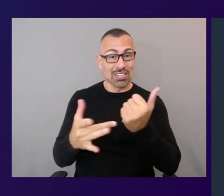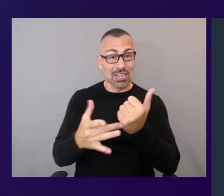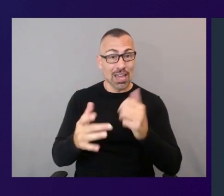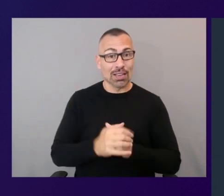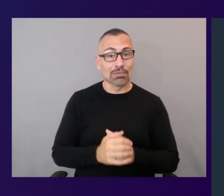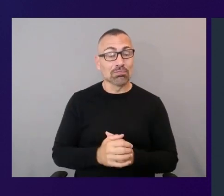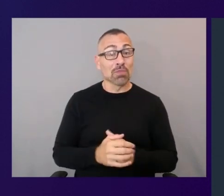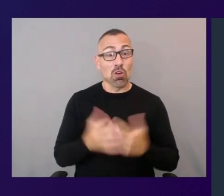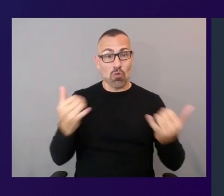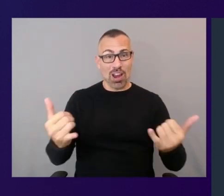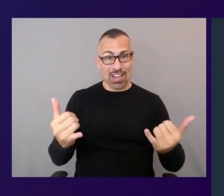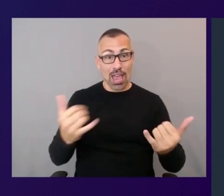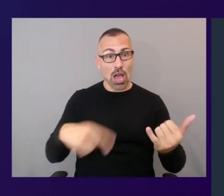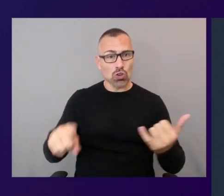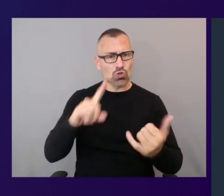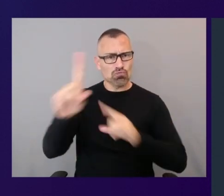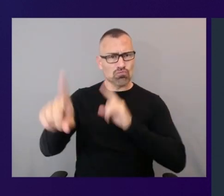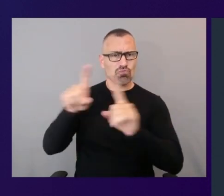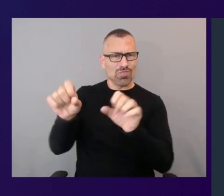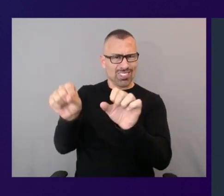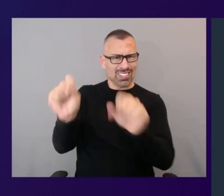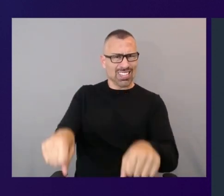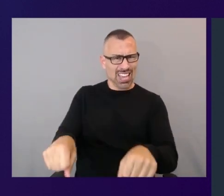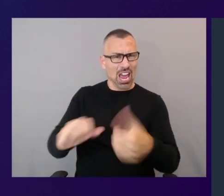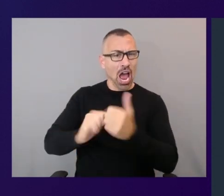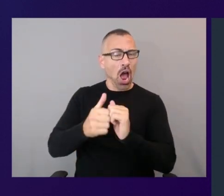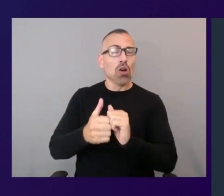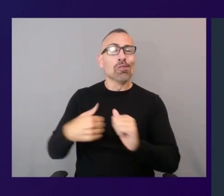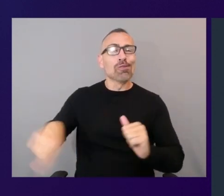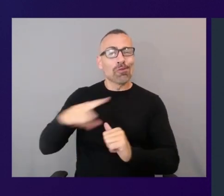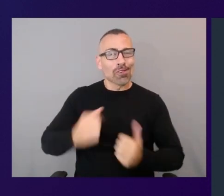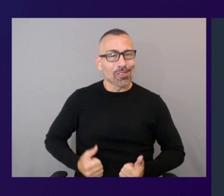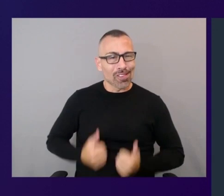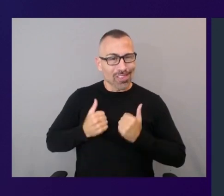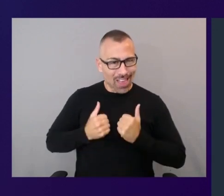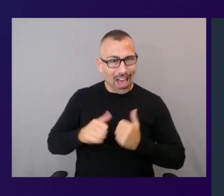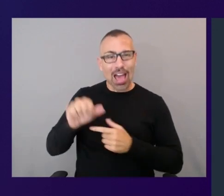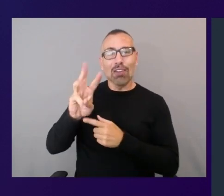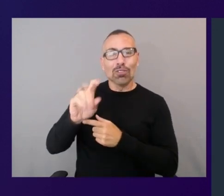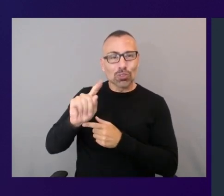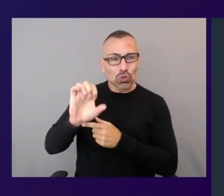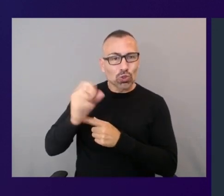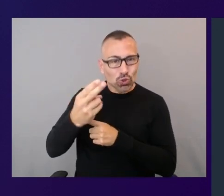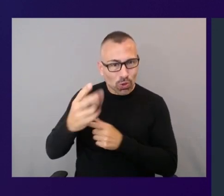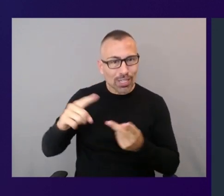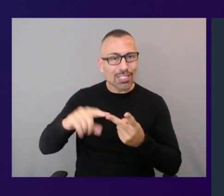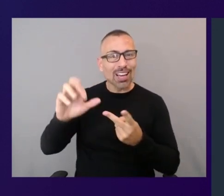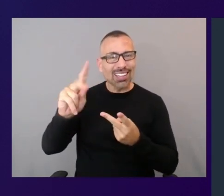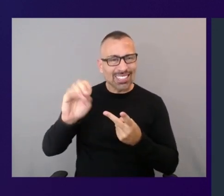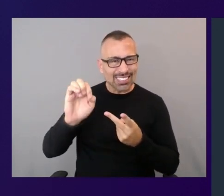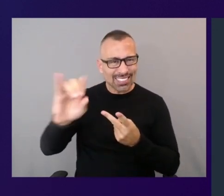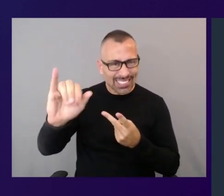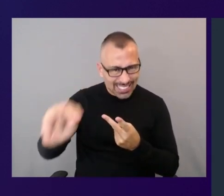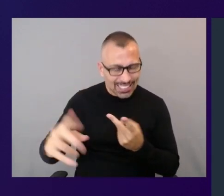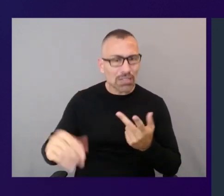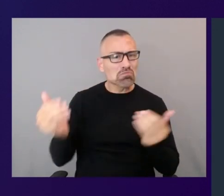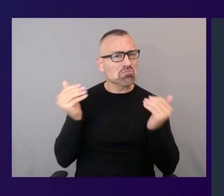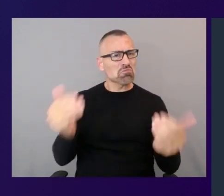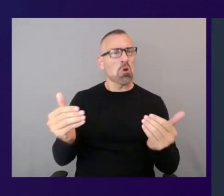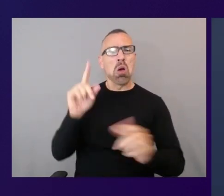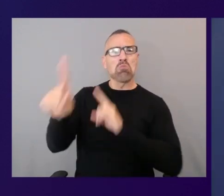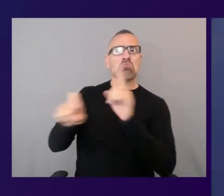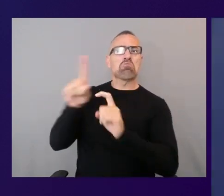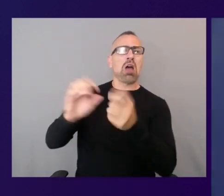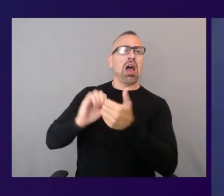for you to ask questions. So we encourage you to check out and ask some questions about how you can get started with Citrix on Amazon Workspaces